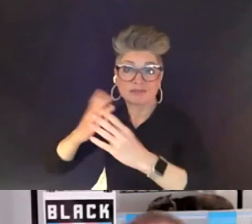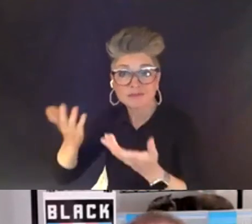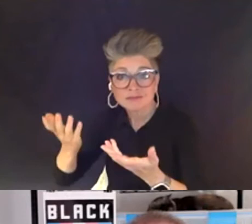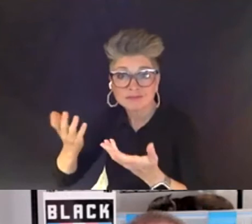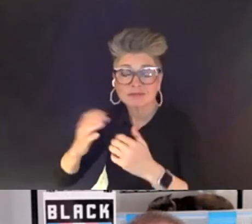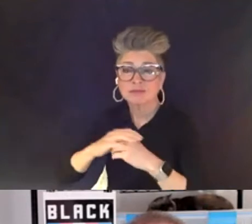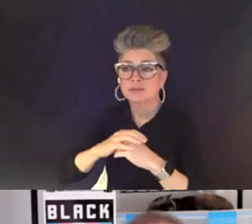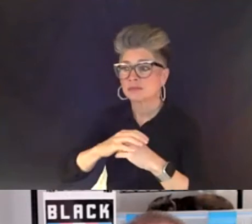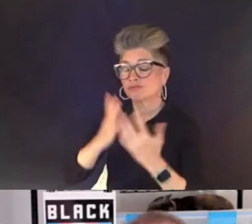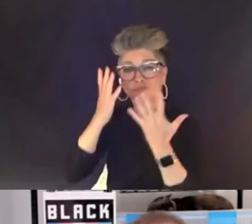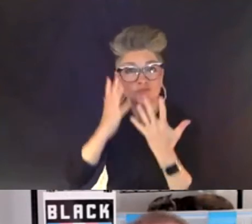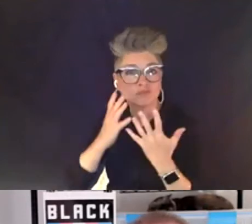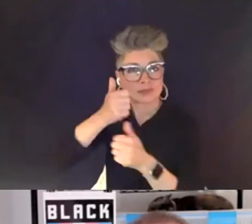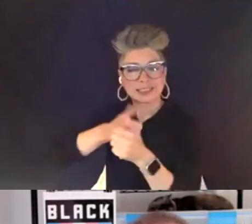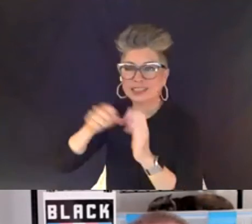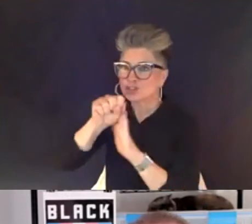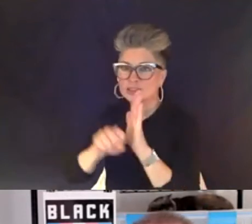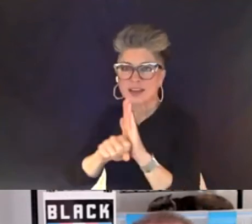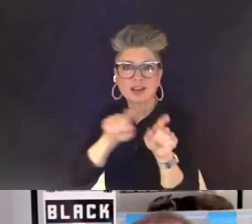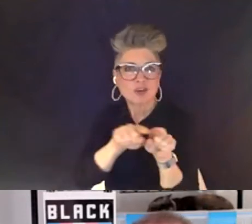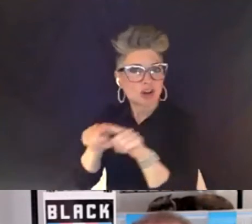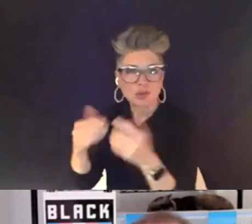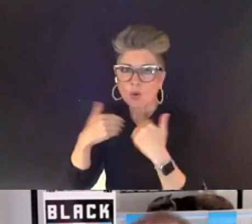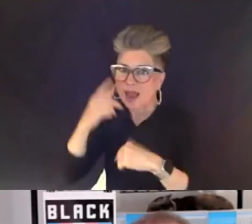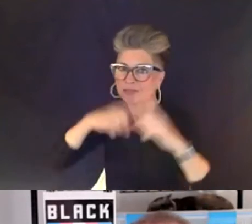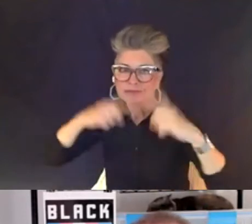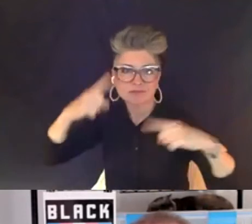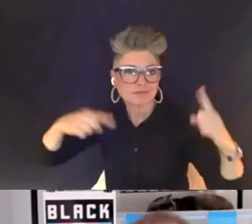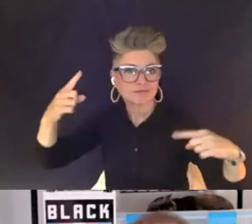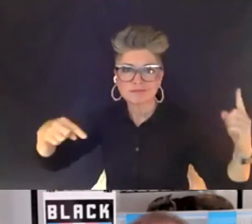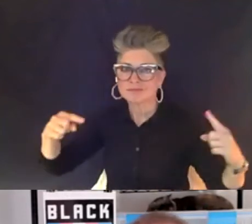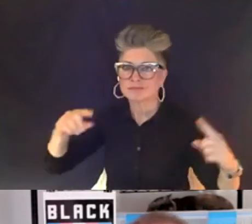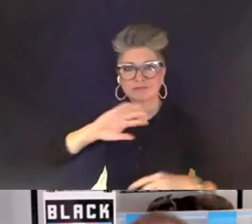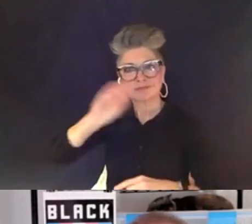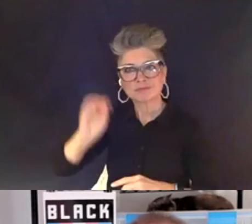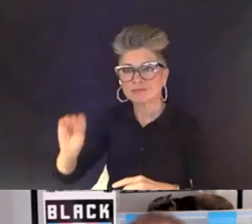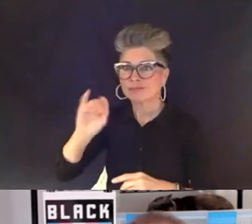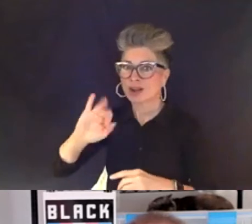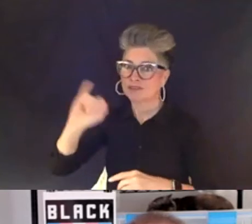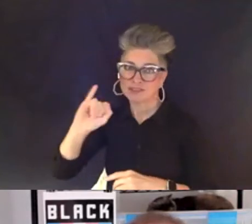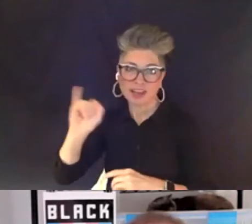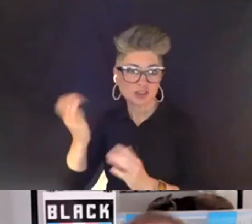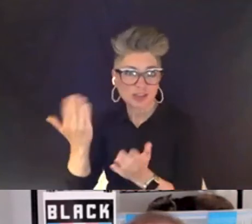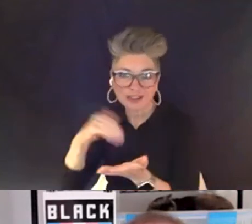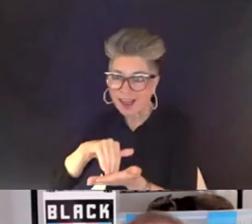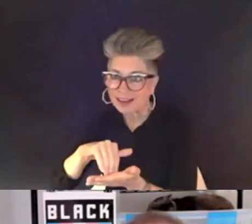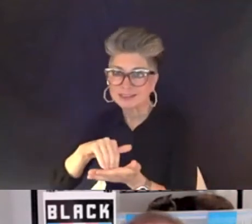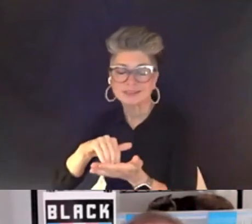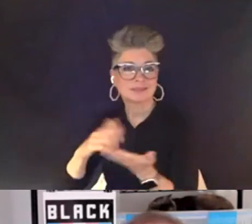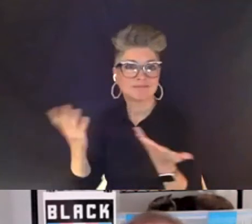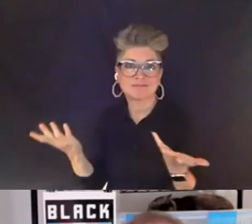Unfortunately, every state is also having different rates of infection again, and